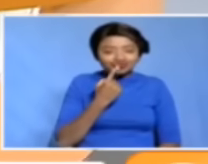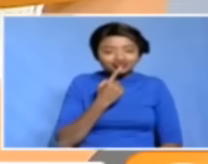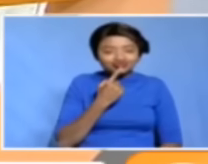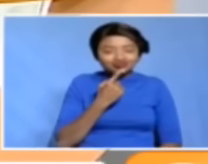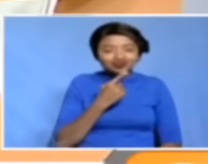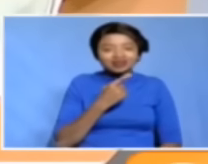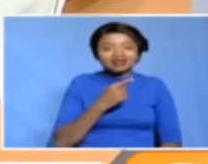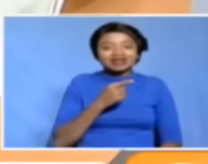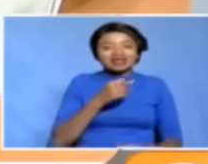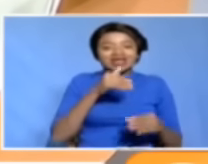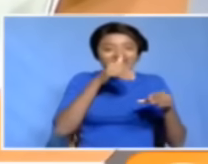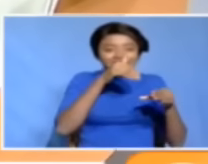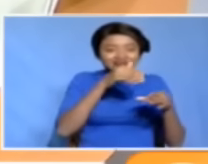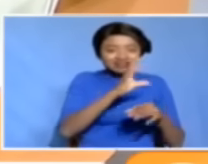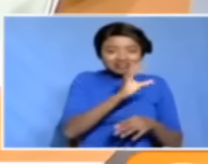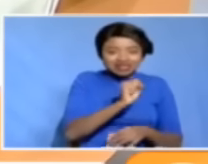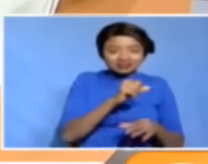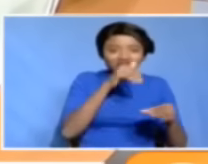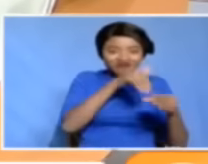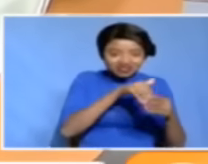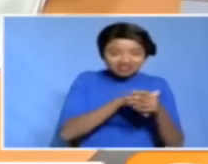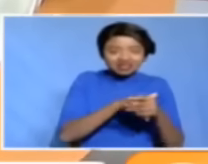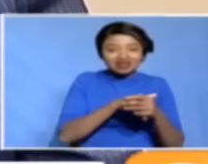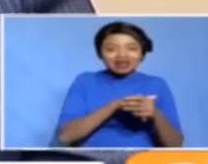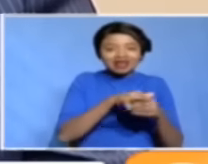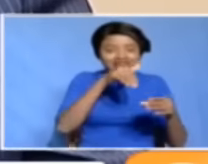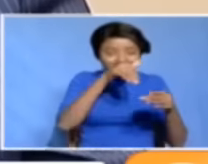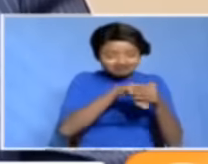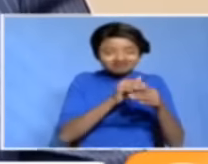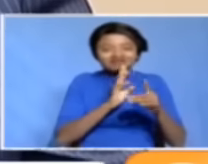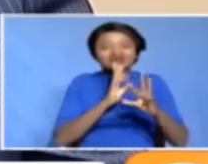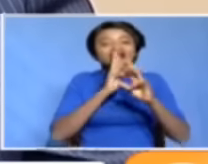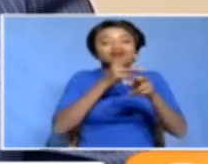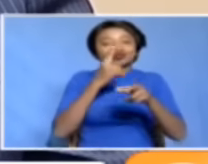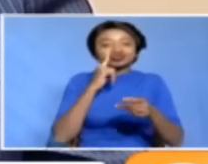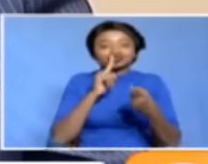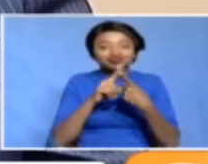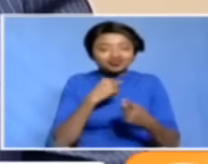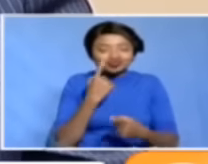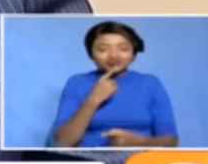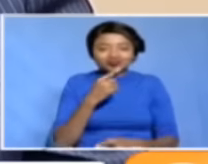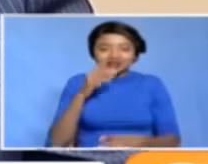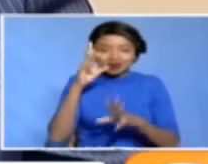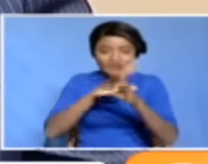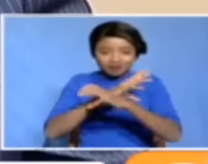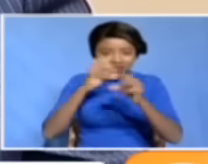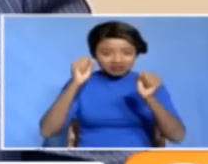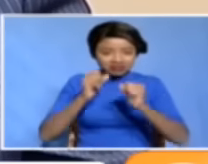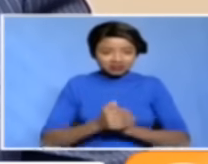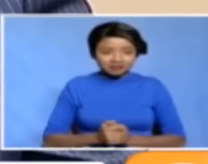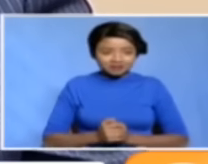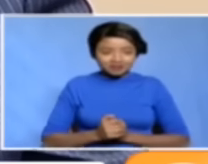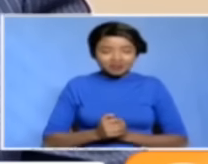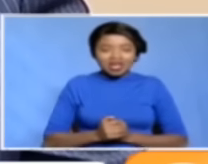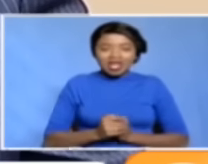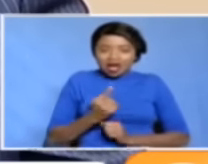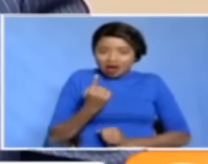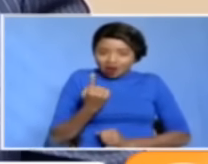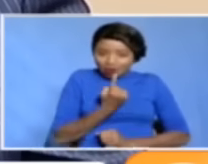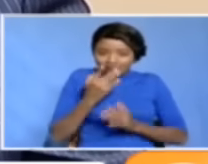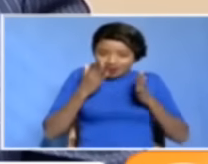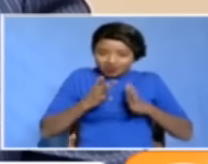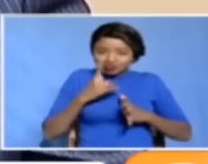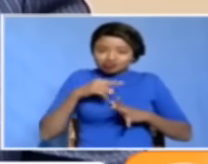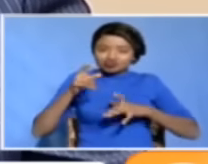to the President. What does that mean? Where does that leave? That is not a Cabinet meeting. The only person who can chair a Cabinet meeting is the